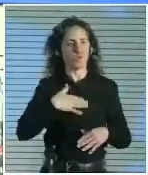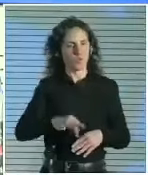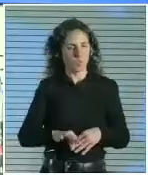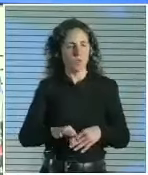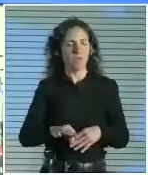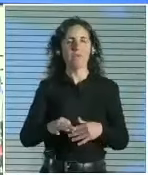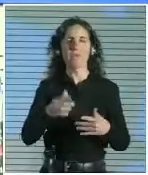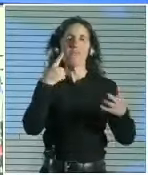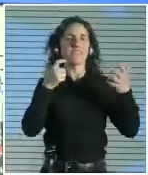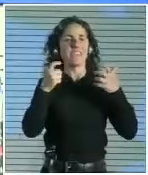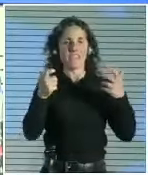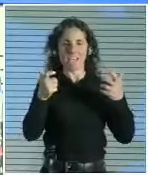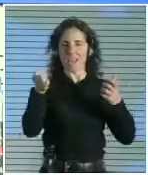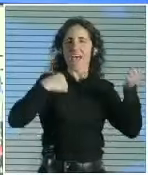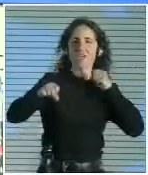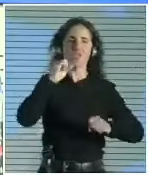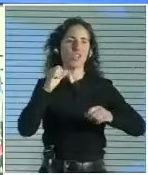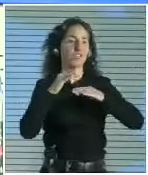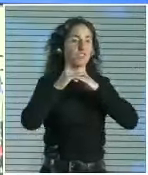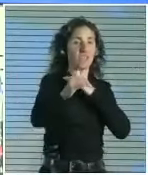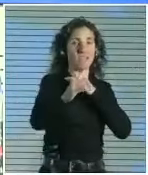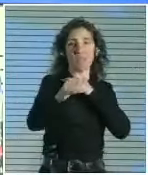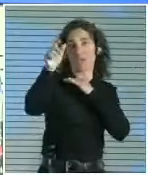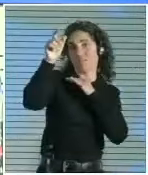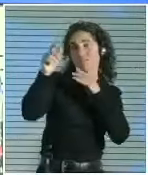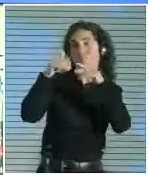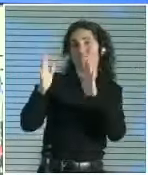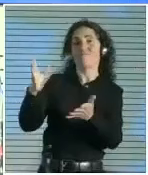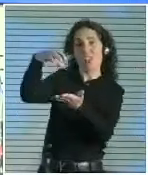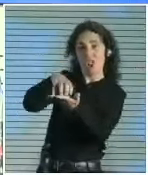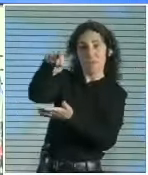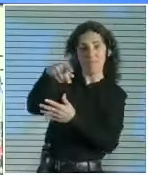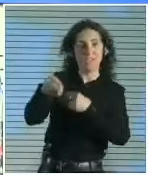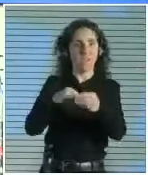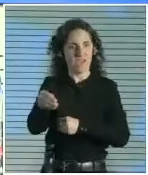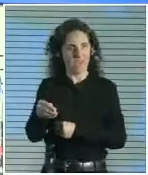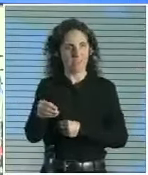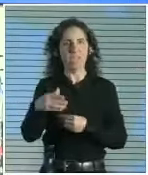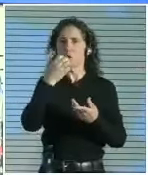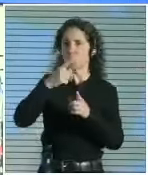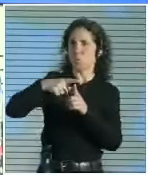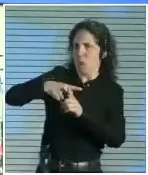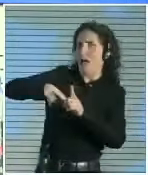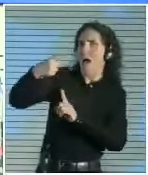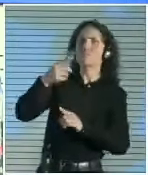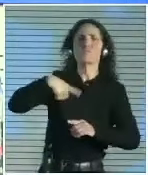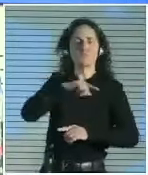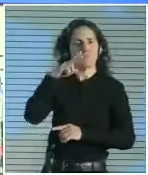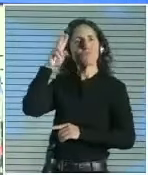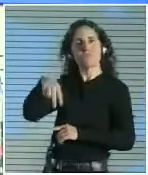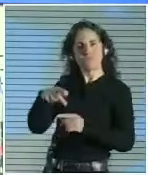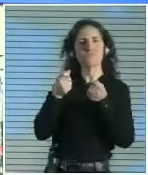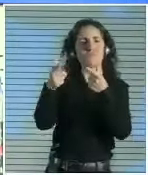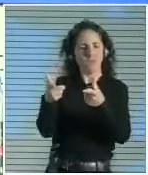an accommodation. And if they reach a certain threshold, you will recognize them for their sustainability efforts with